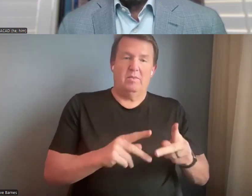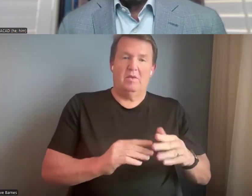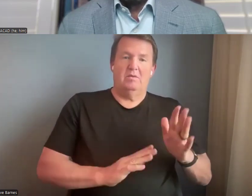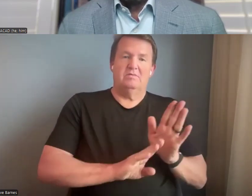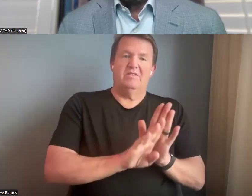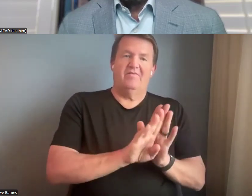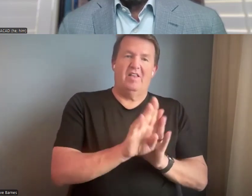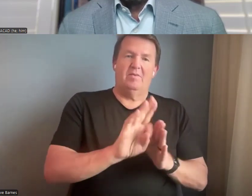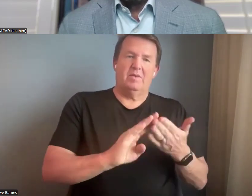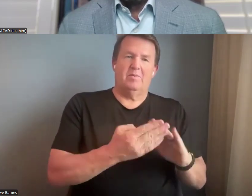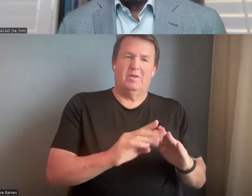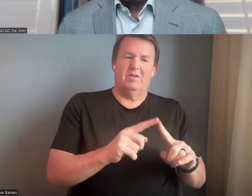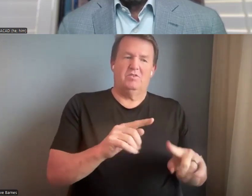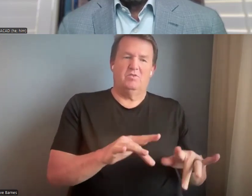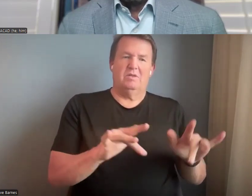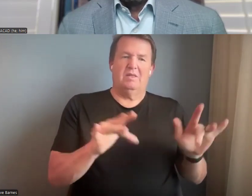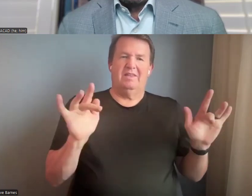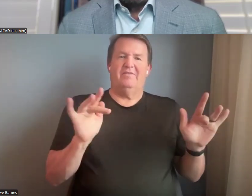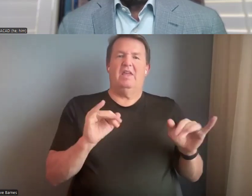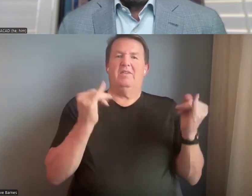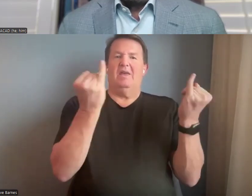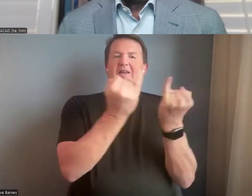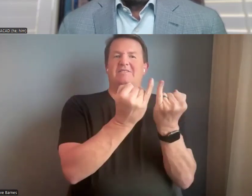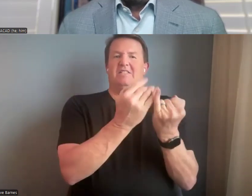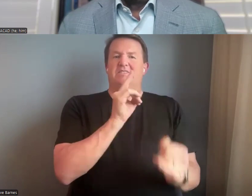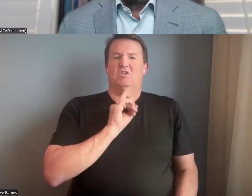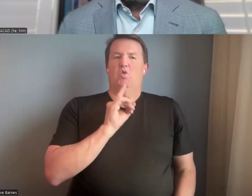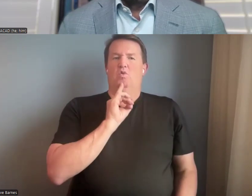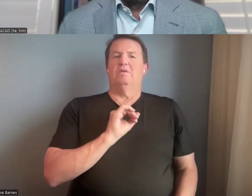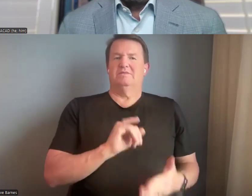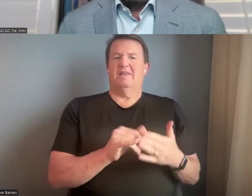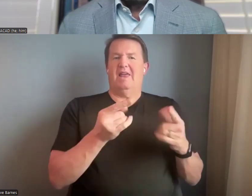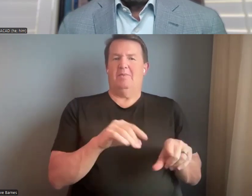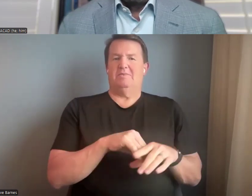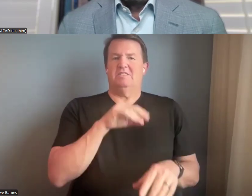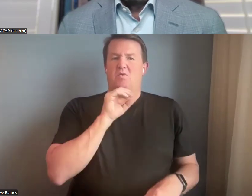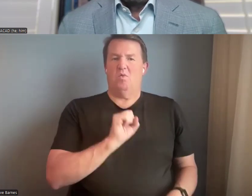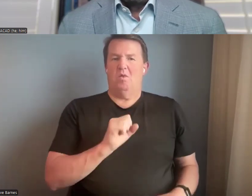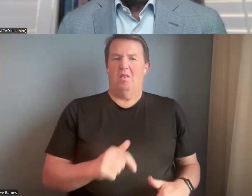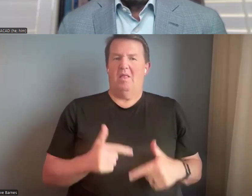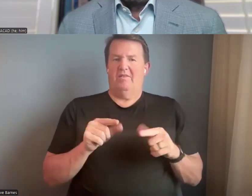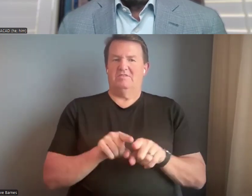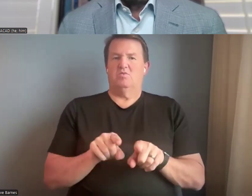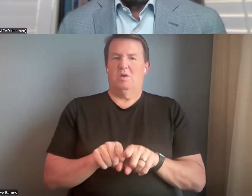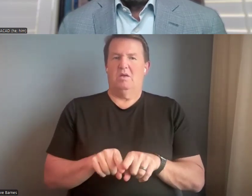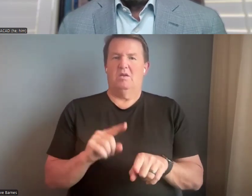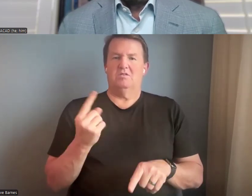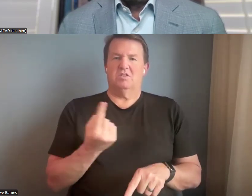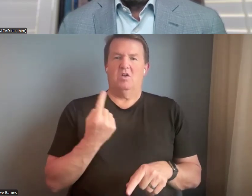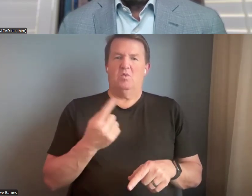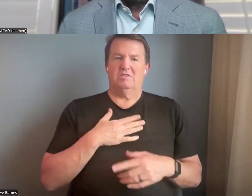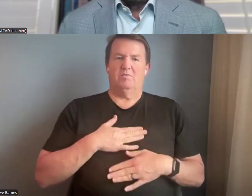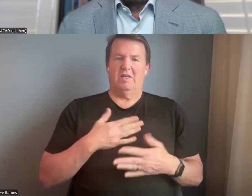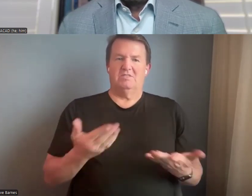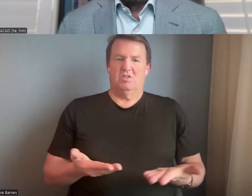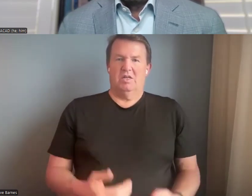the isolation and loneliness that can occur in older life as well. So it's always a pleasure to be here among such esteemed